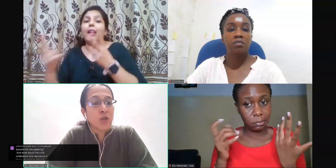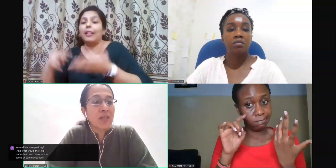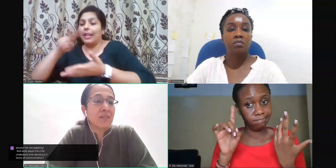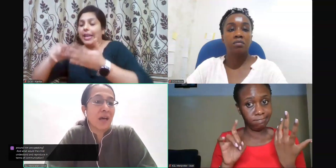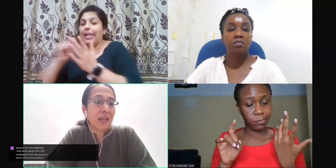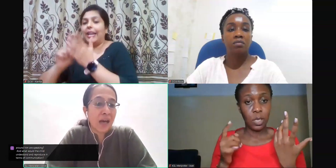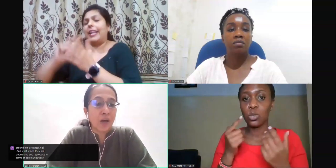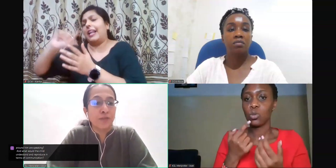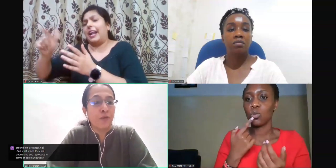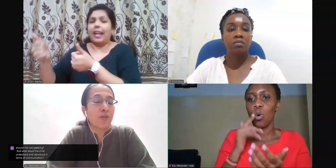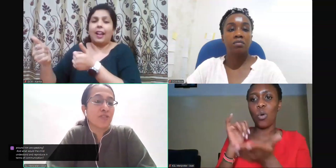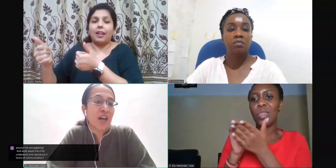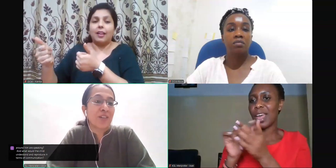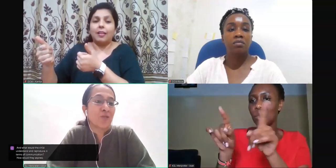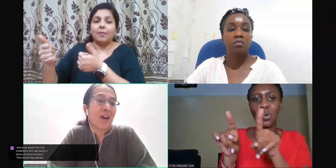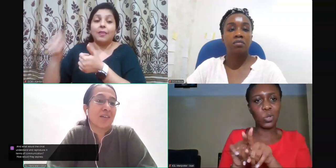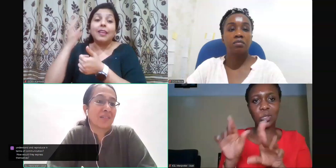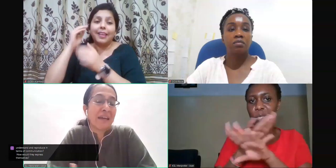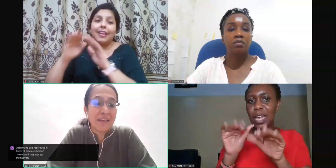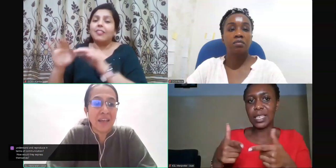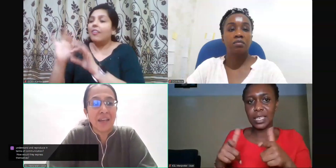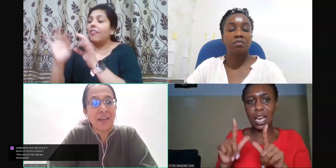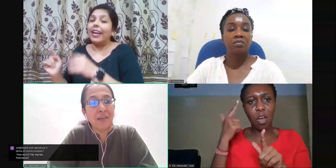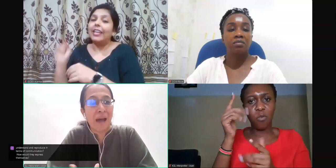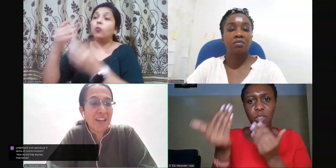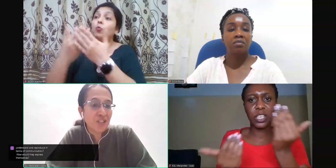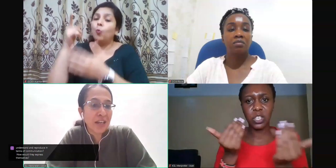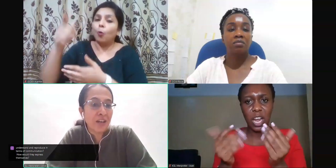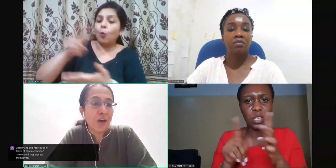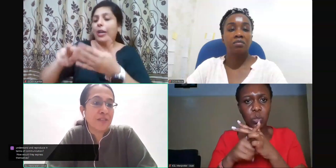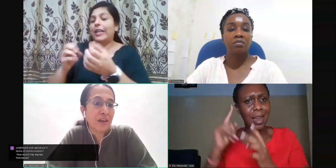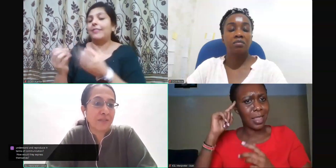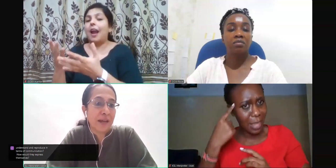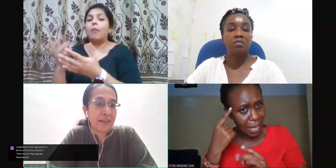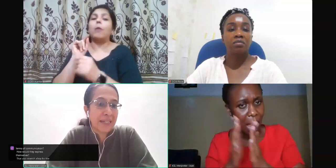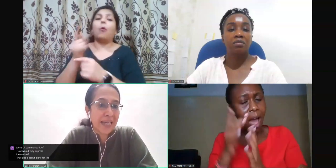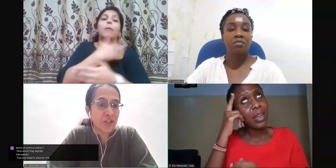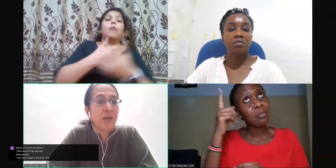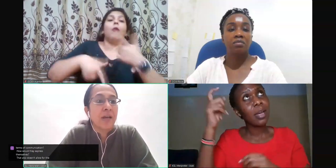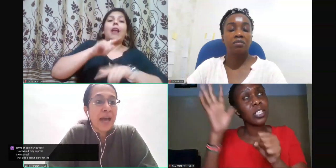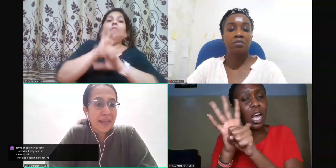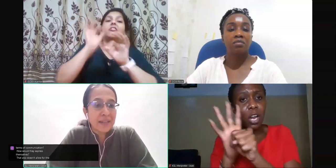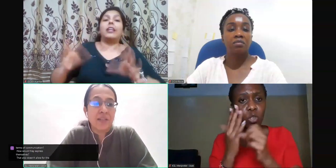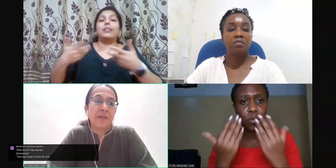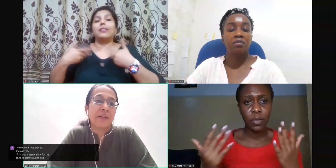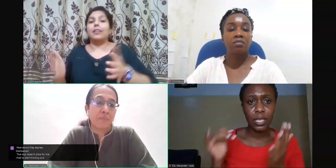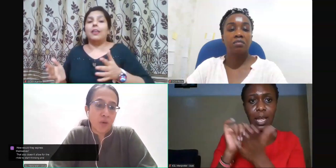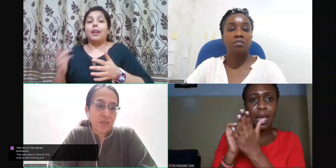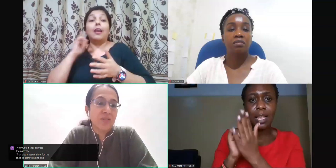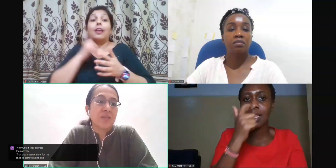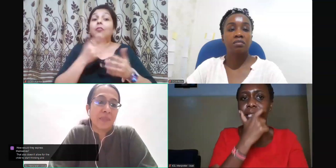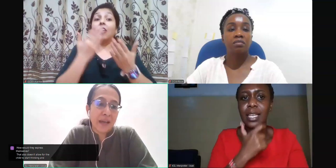That also doesn't allow for the child to start thinking and imagining a lot of stuff at that age. Hence, it is